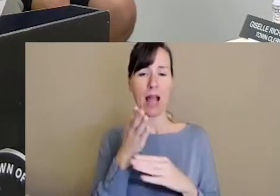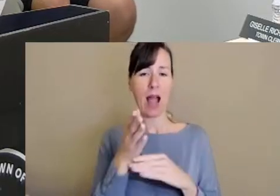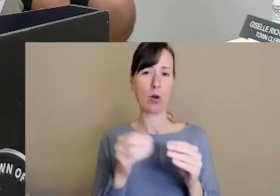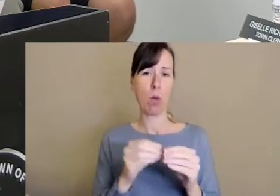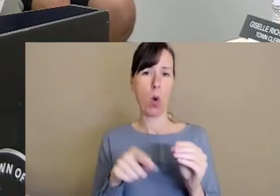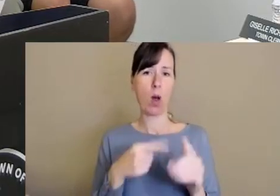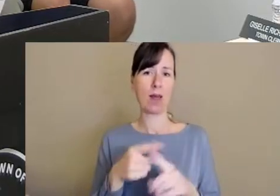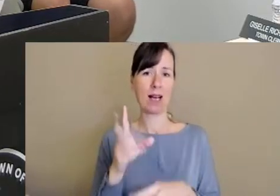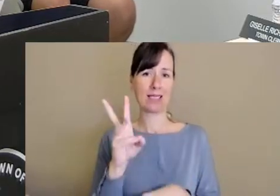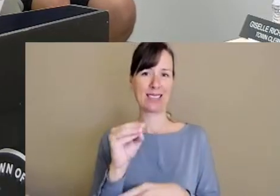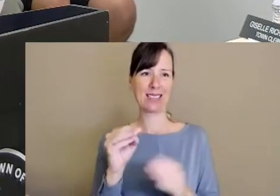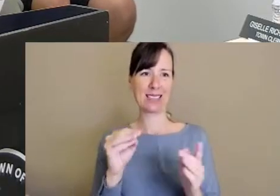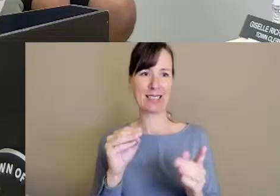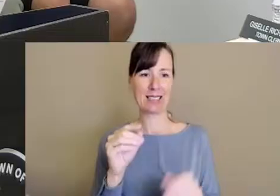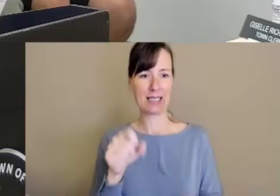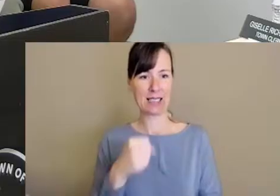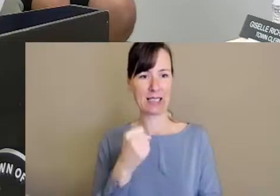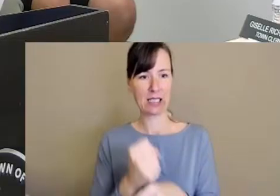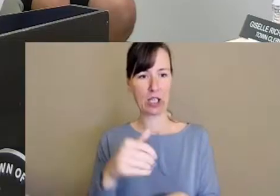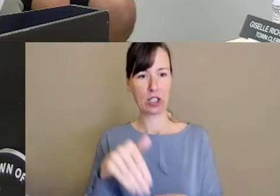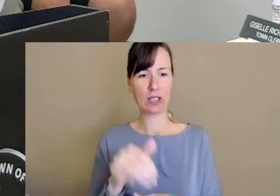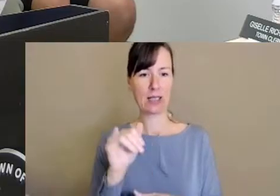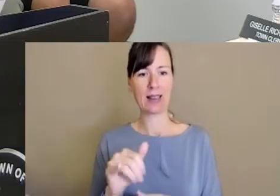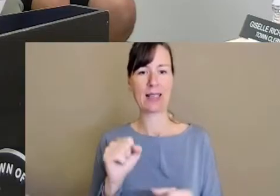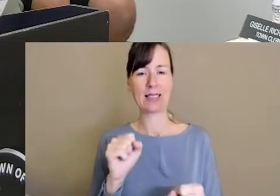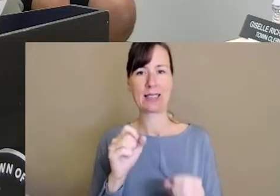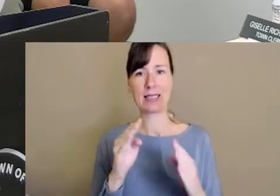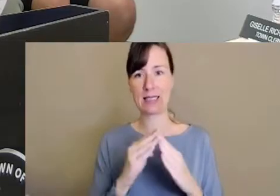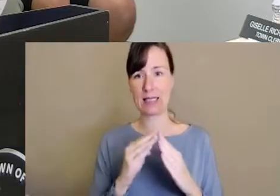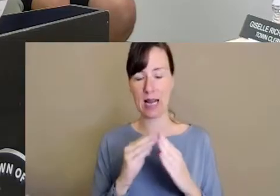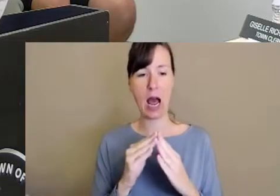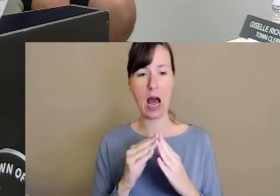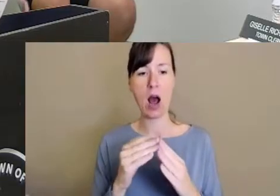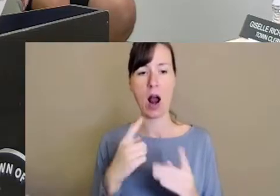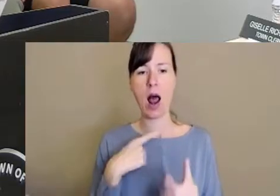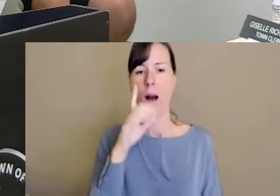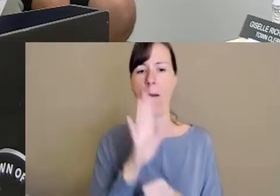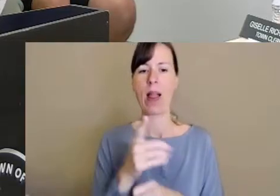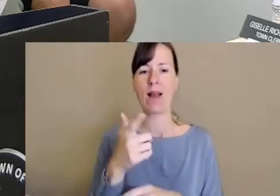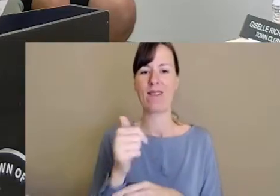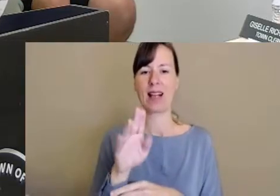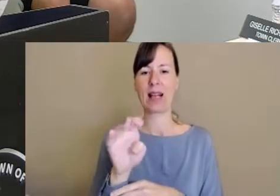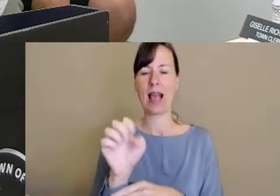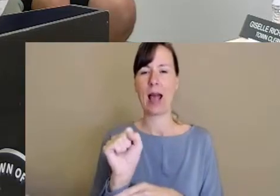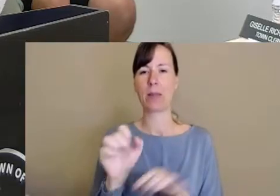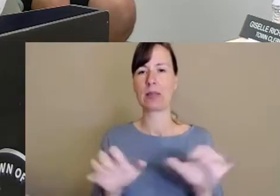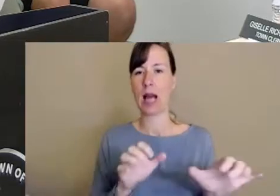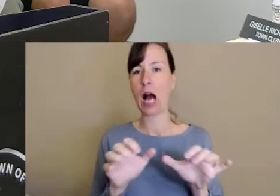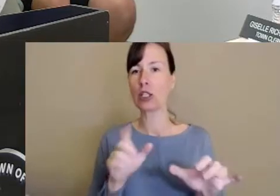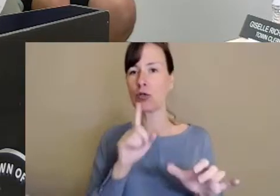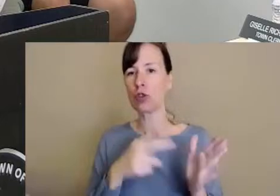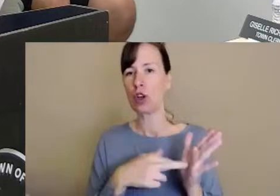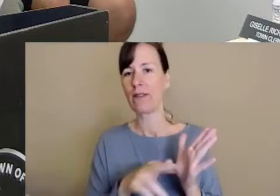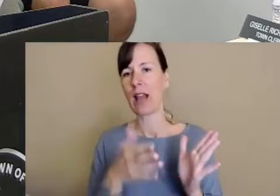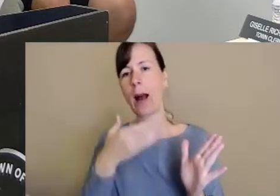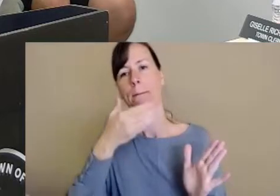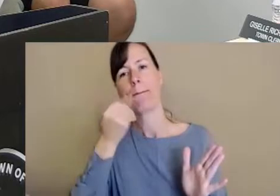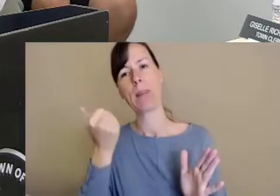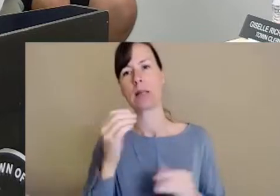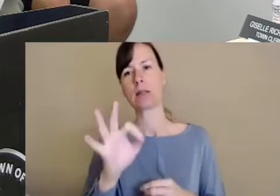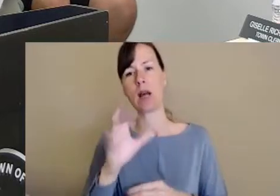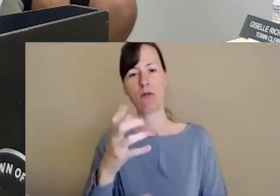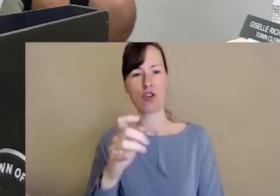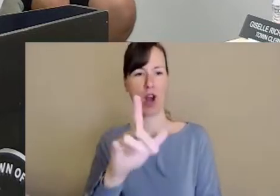that and more going forward with purchasing the lots, helping to protect this area for years to